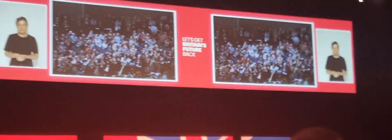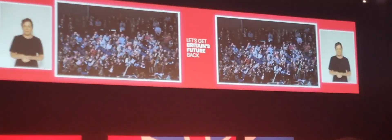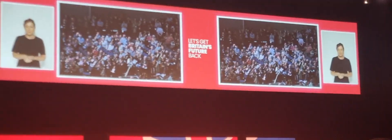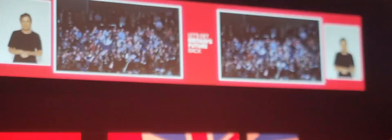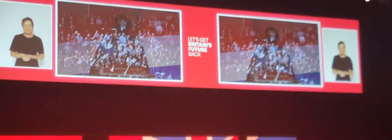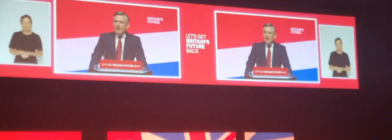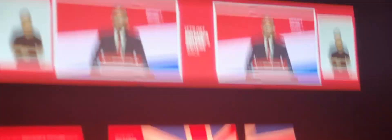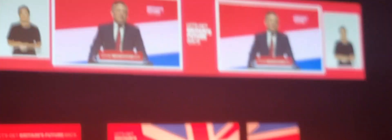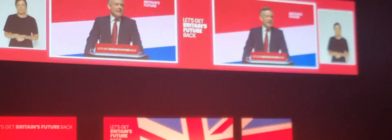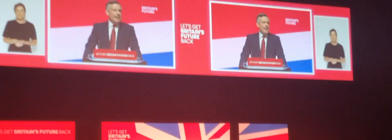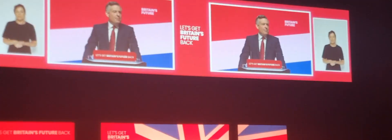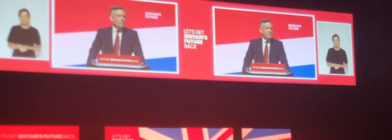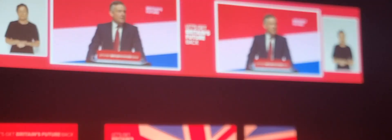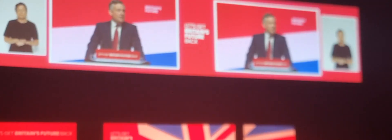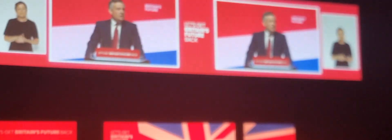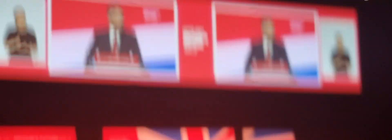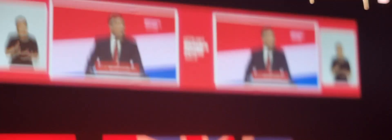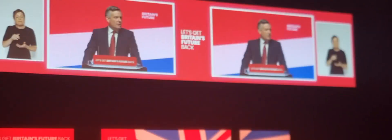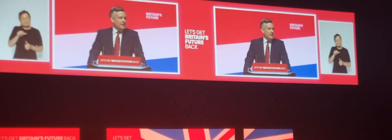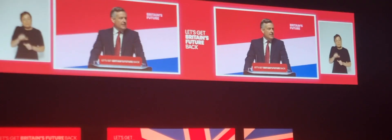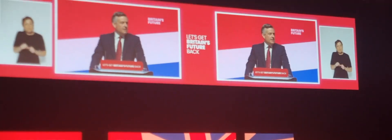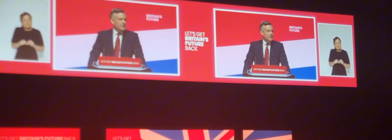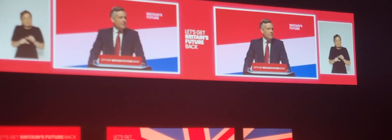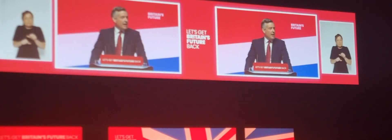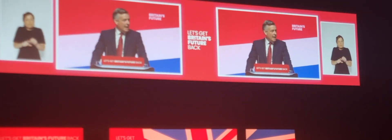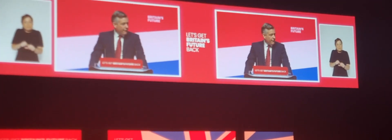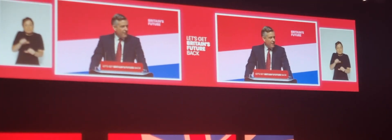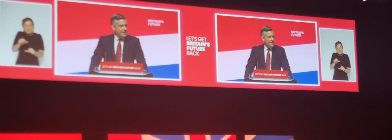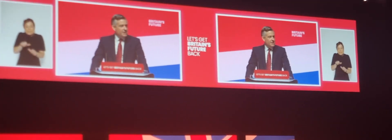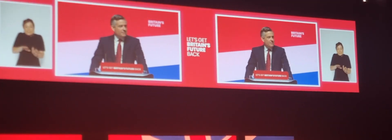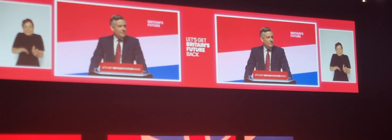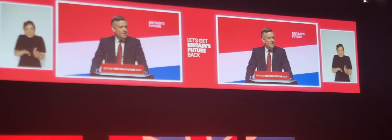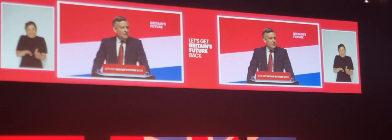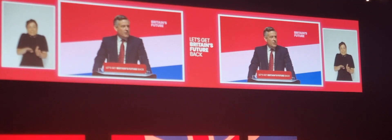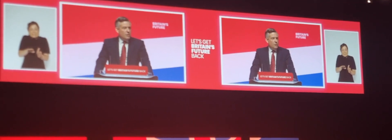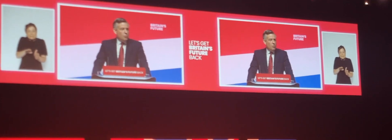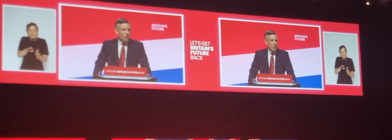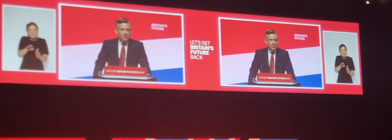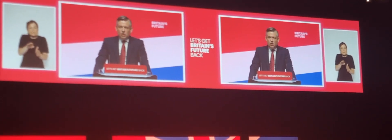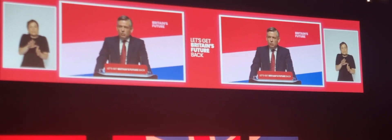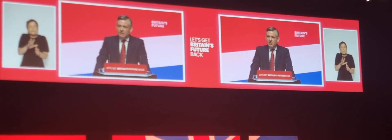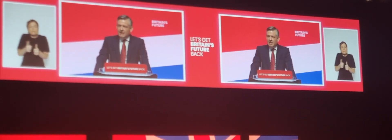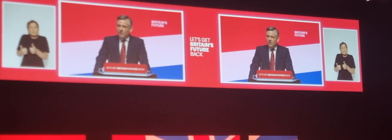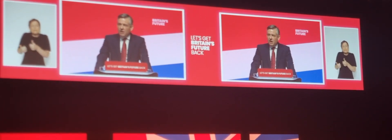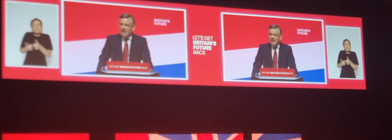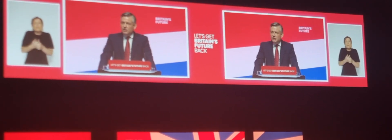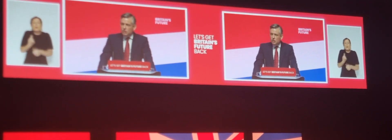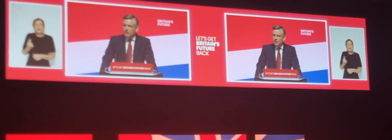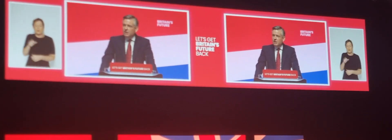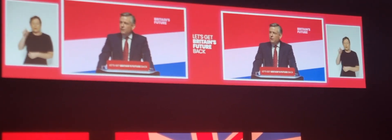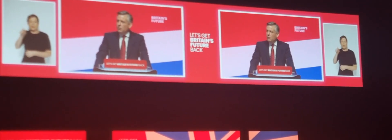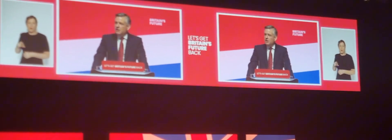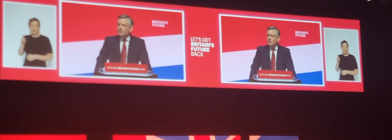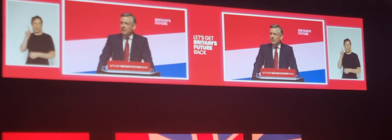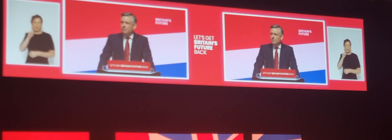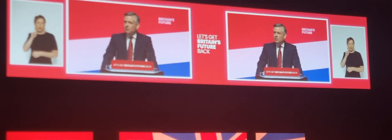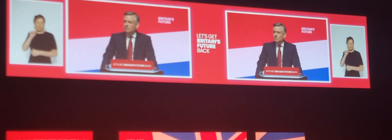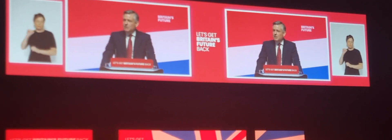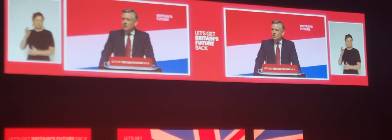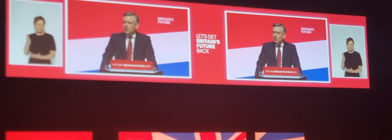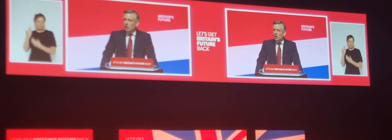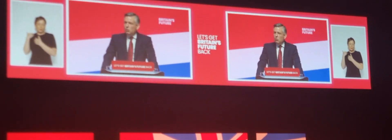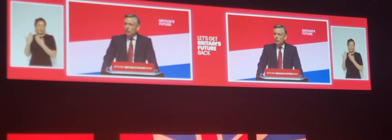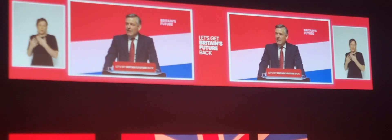And through every step, supported by our friend, the woman who will deliver a new deal for working